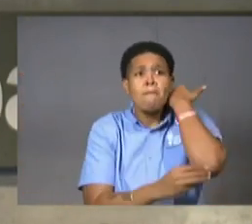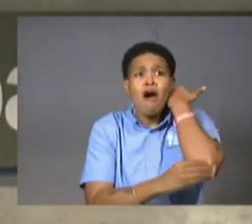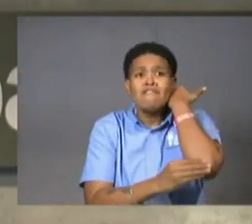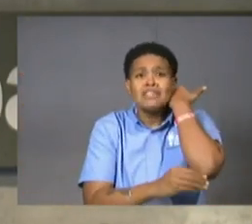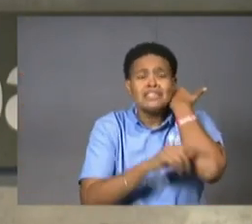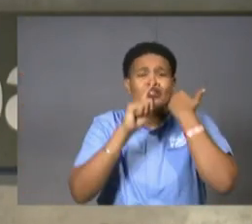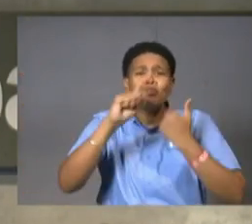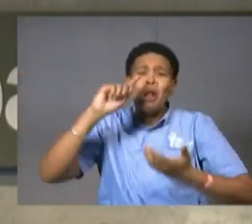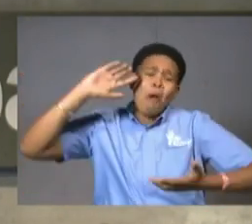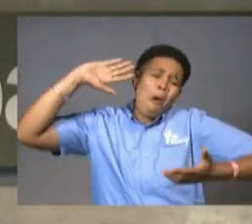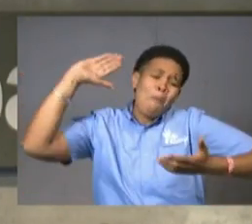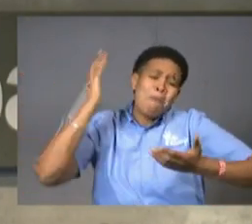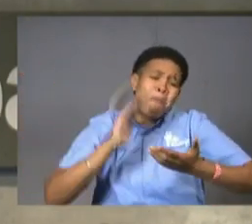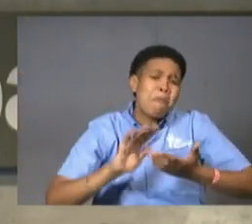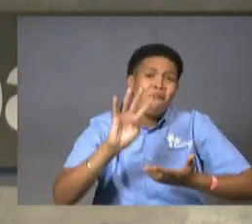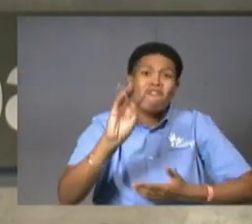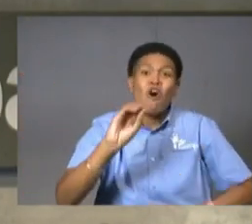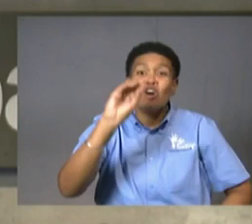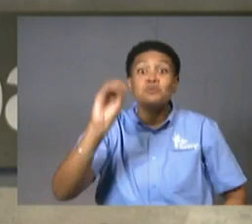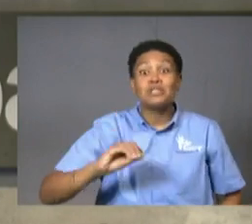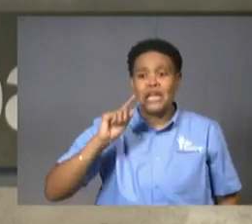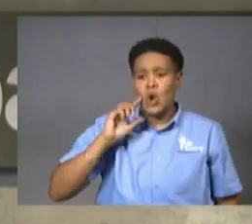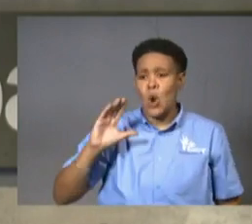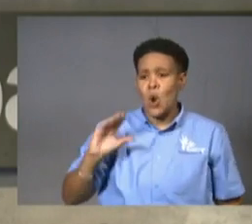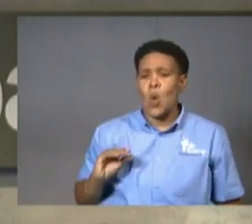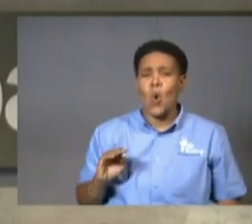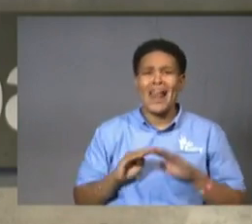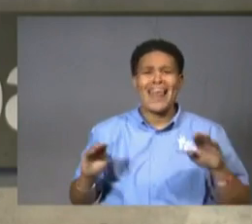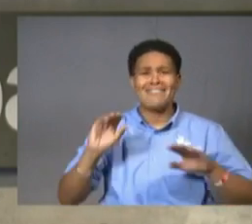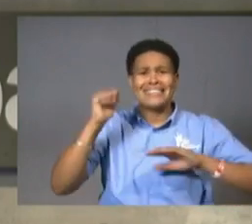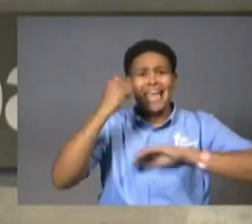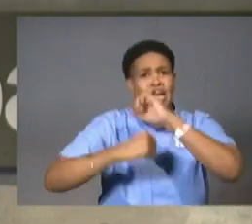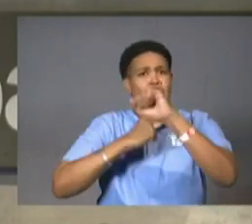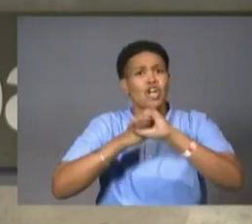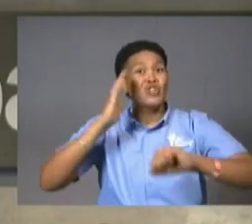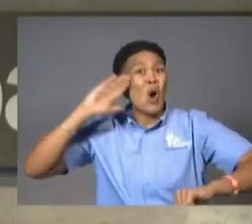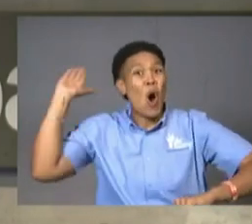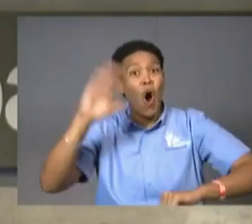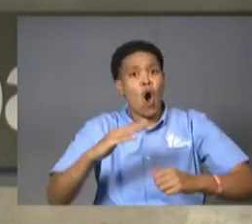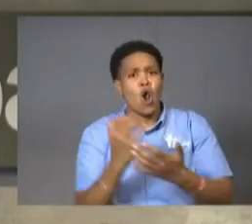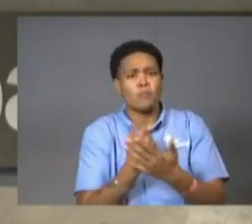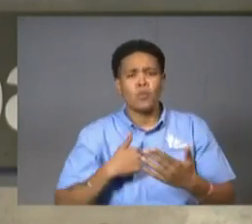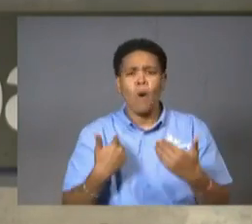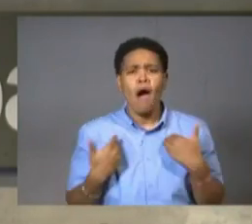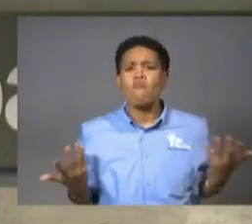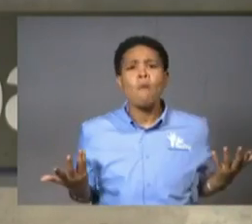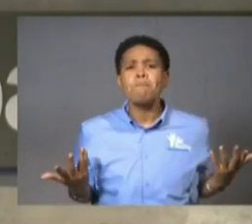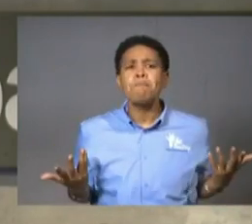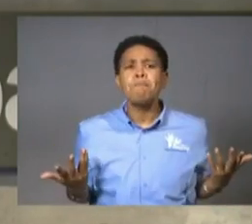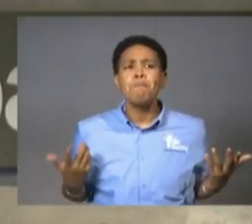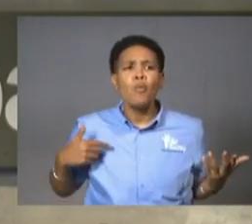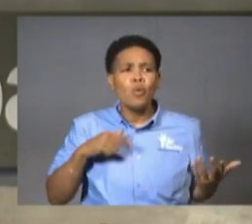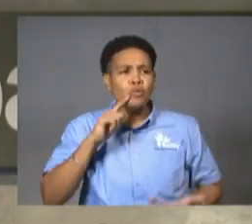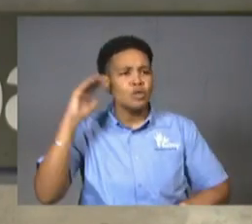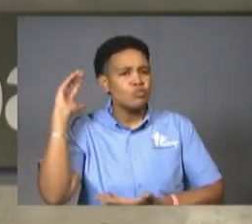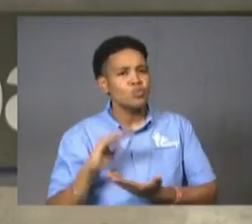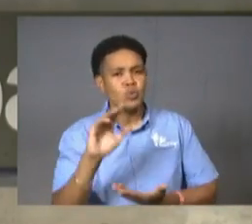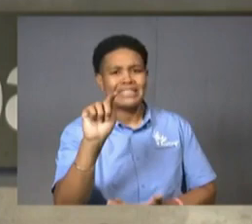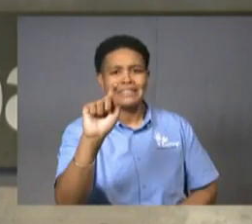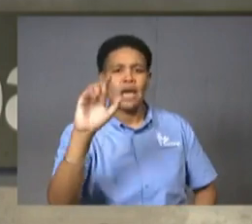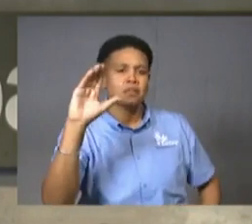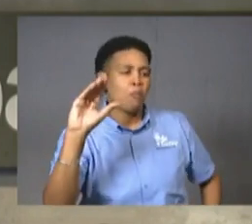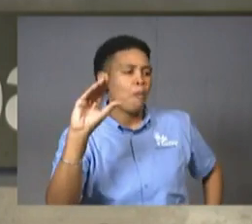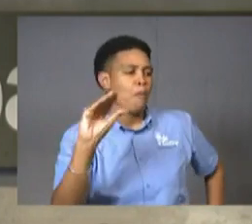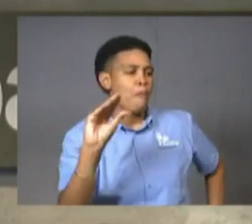to the lowest level in 10 years. And every opportunity we had, we reduced your taxes.